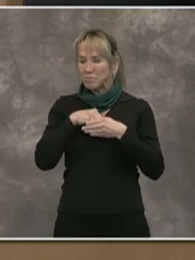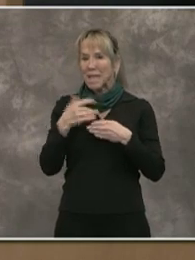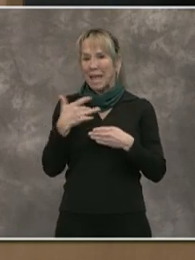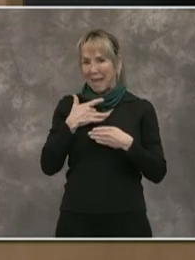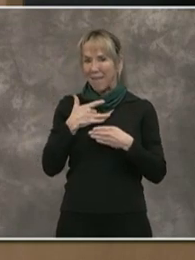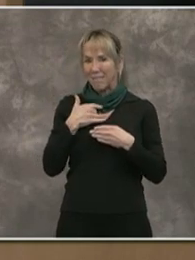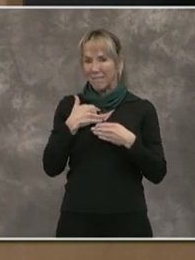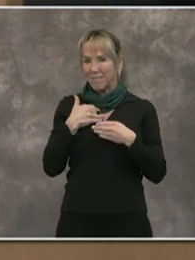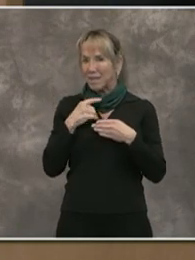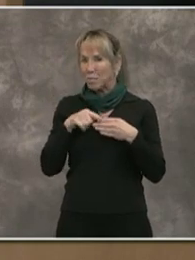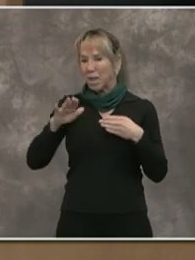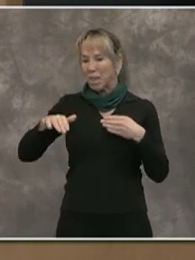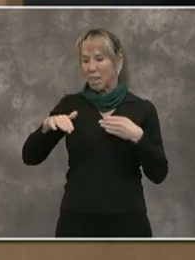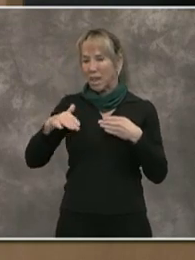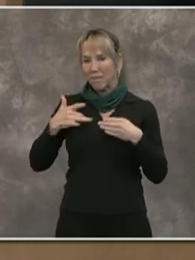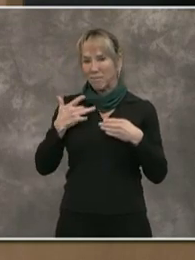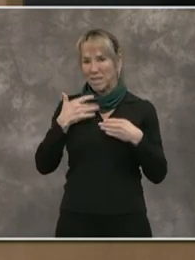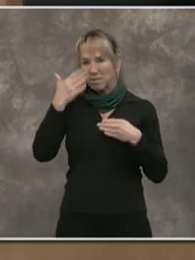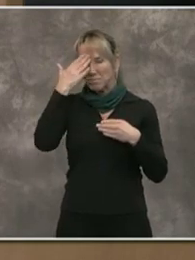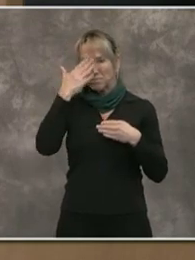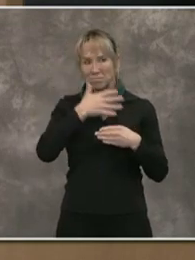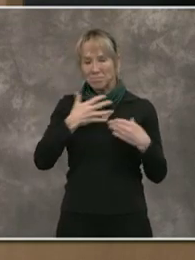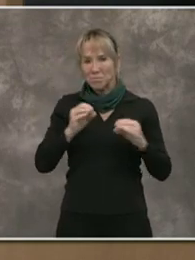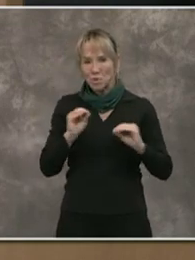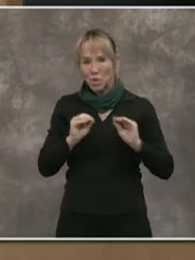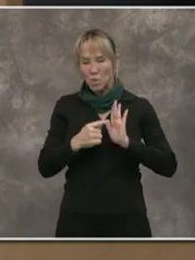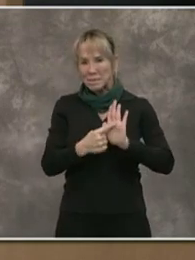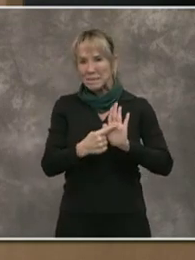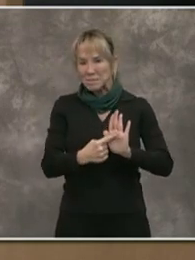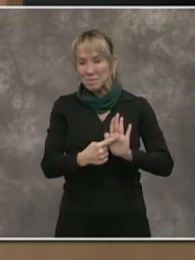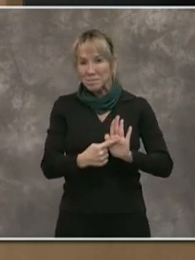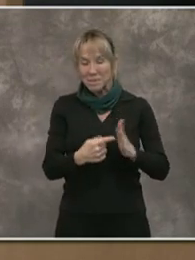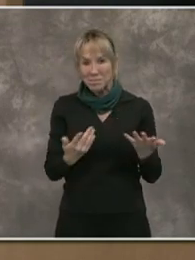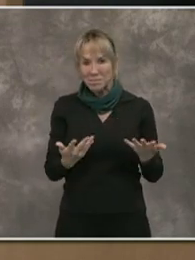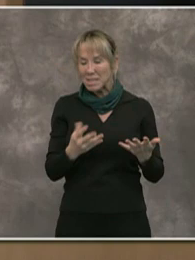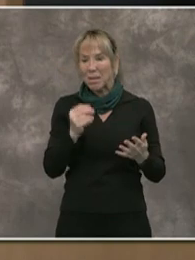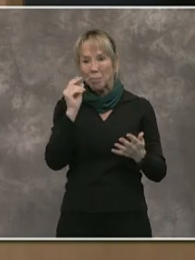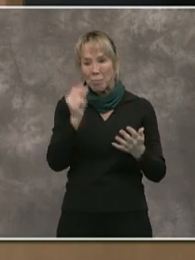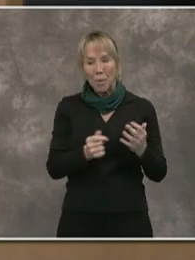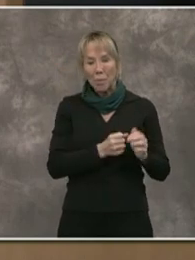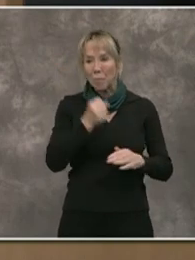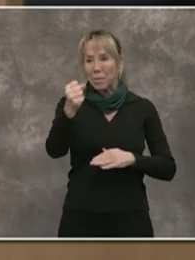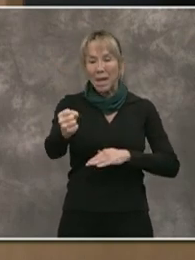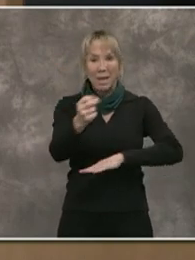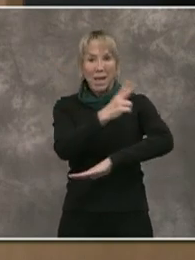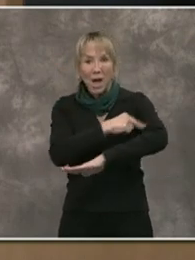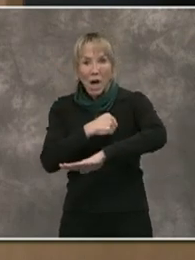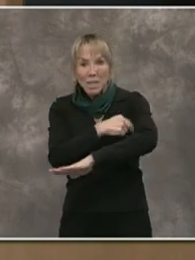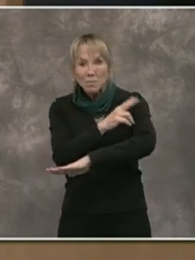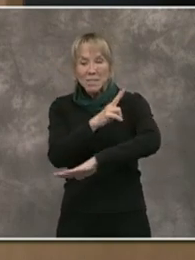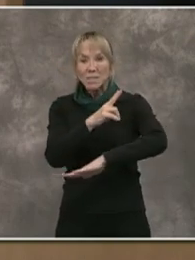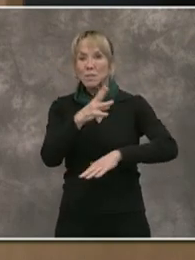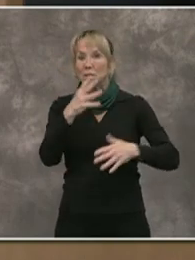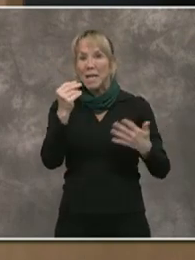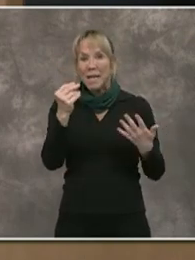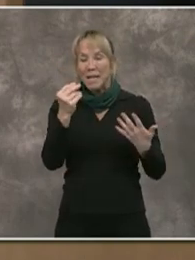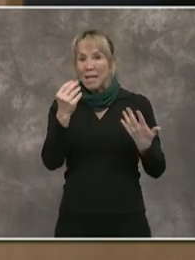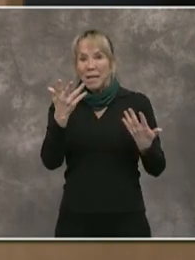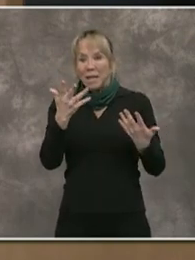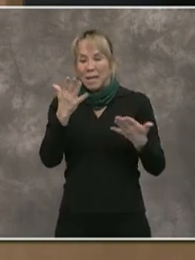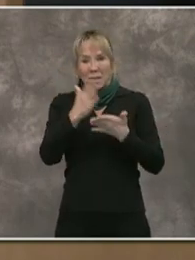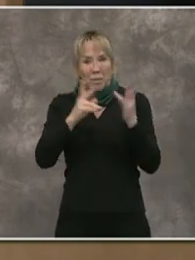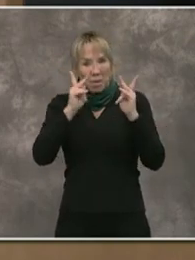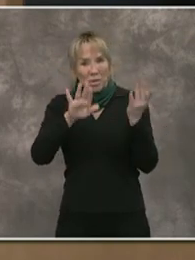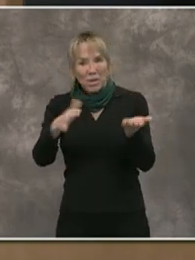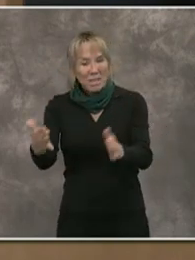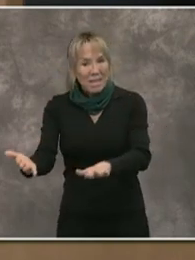be and be hospitalized and unfortunately sometimes die from this disease, the time frame is a lot longer. And even